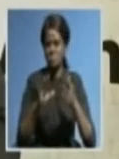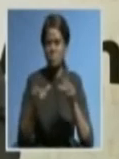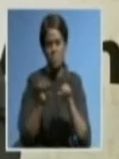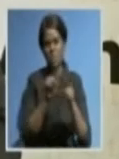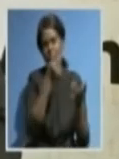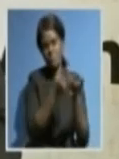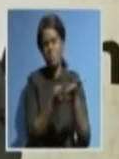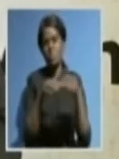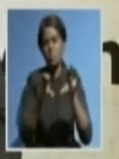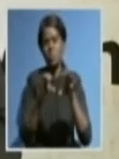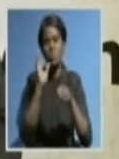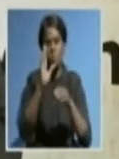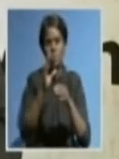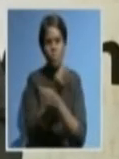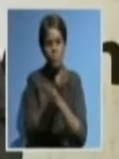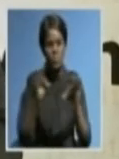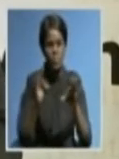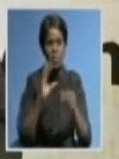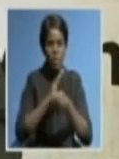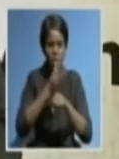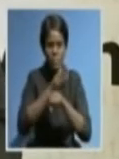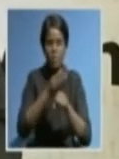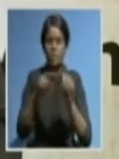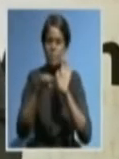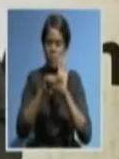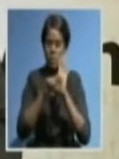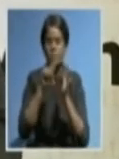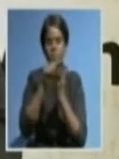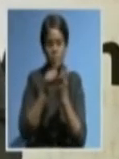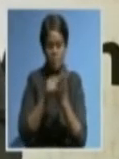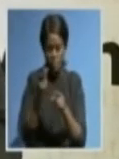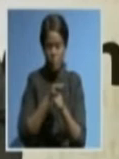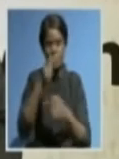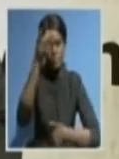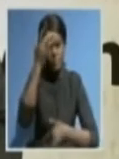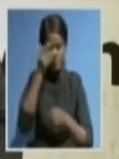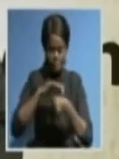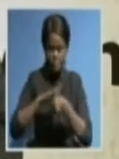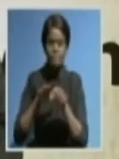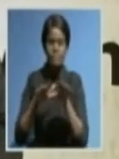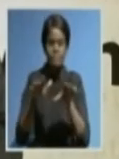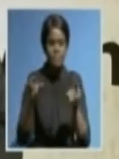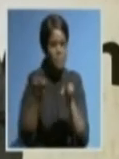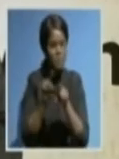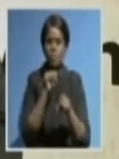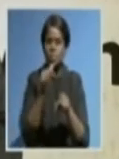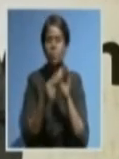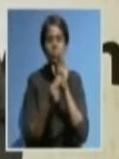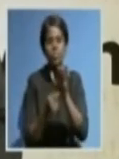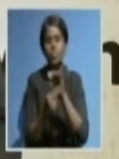They will be released once they test negative to COVID-19 and are asymptomatic.